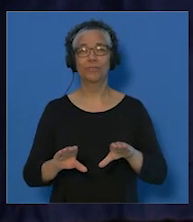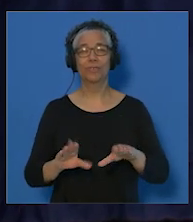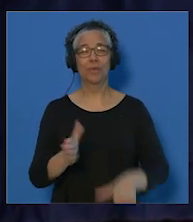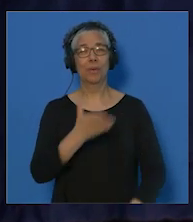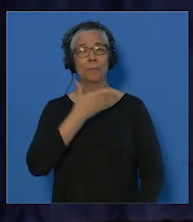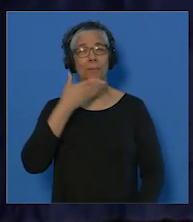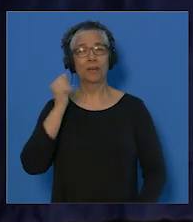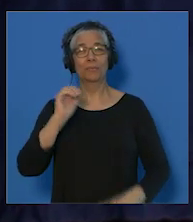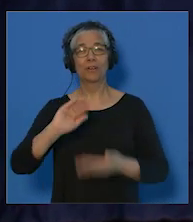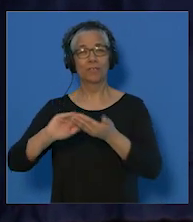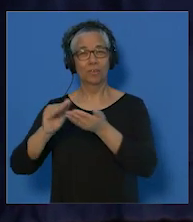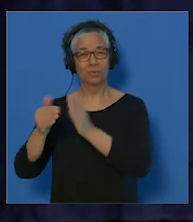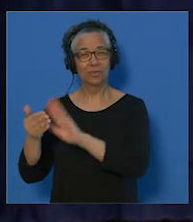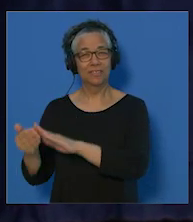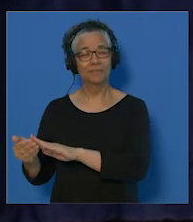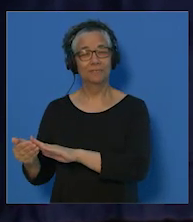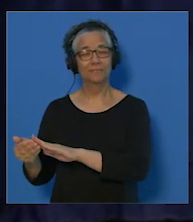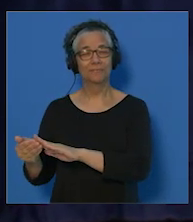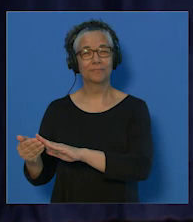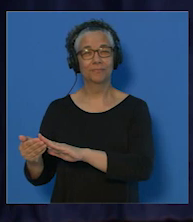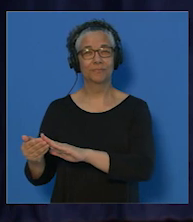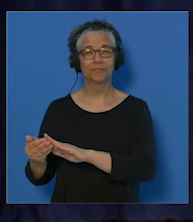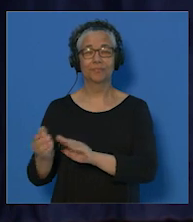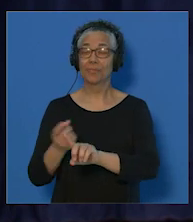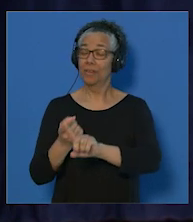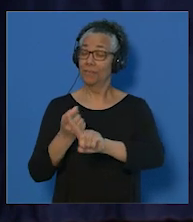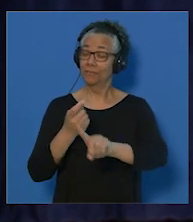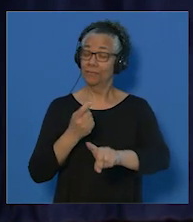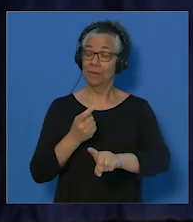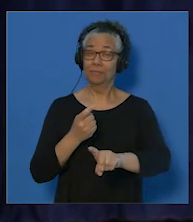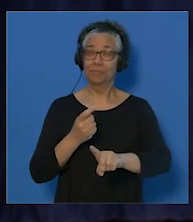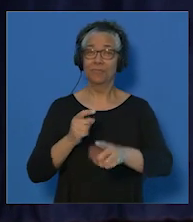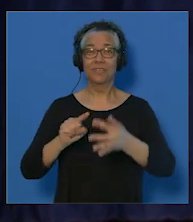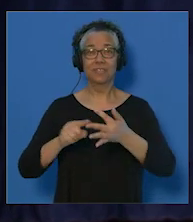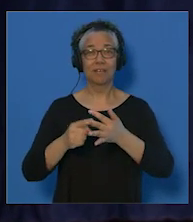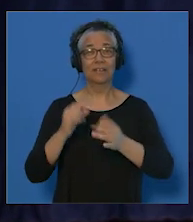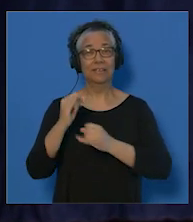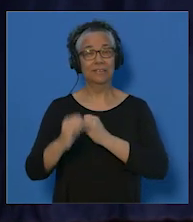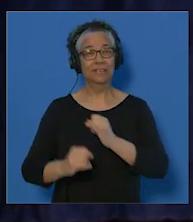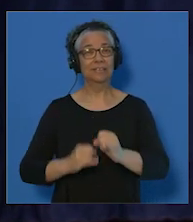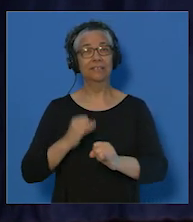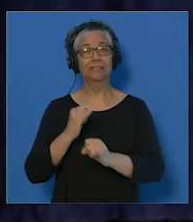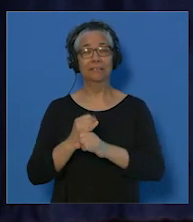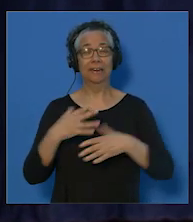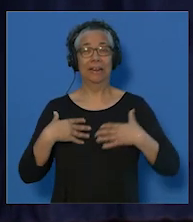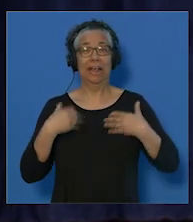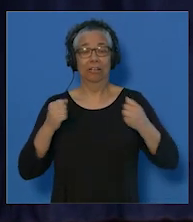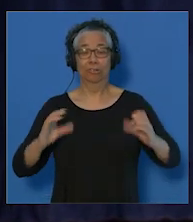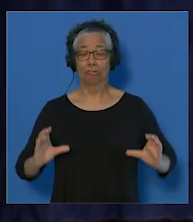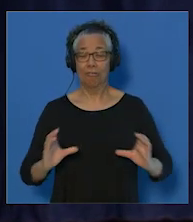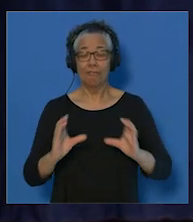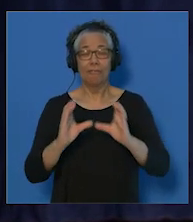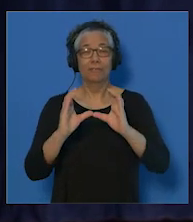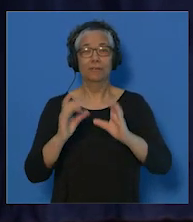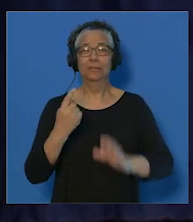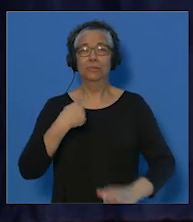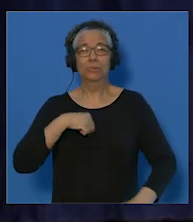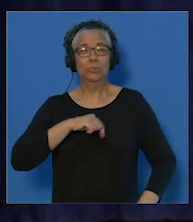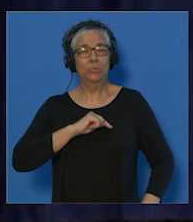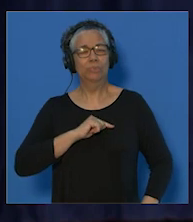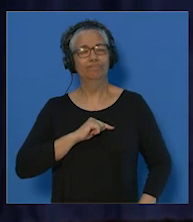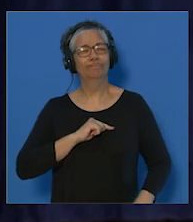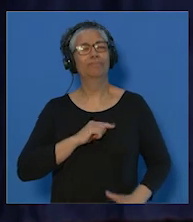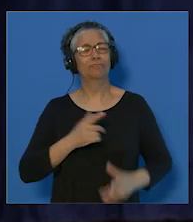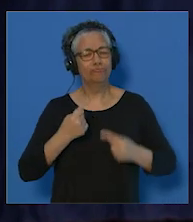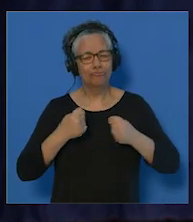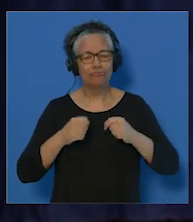our community. From the start of this national health crisis, we have sought to be as bipartisan